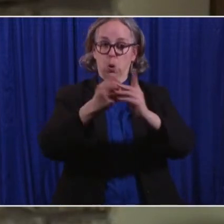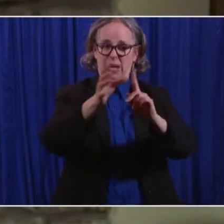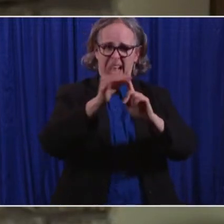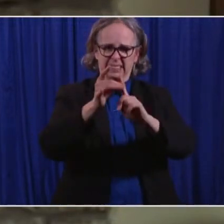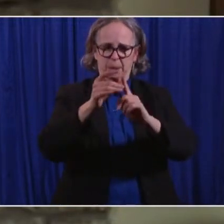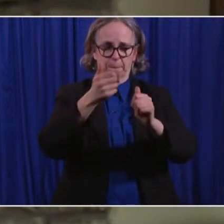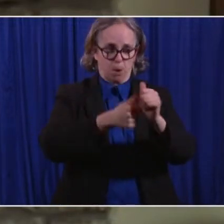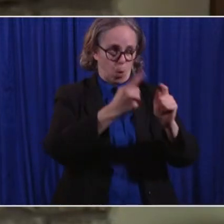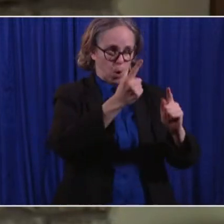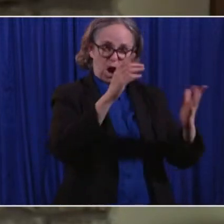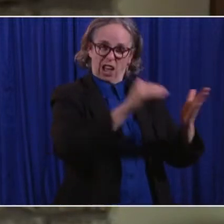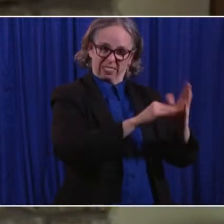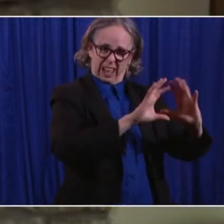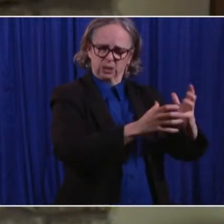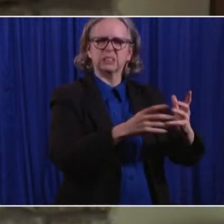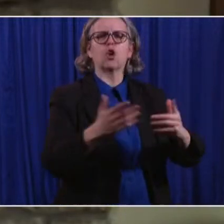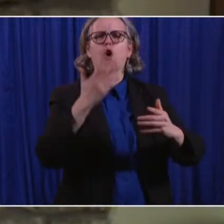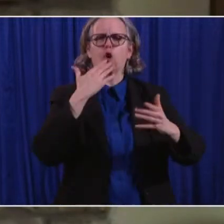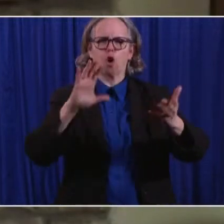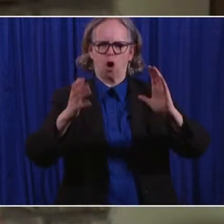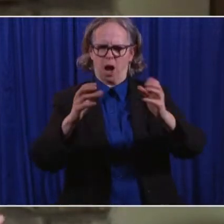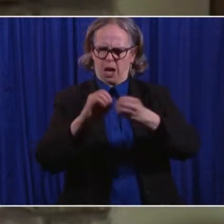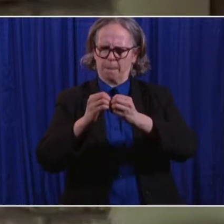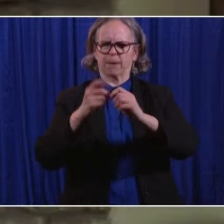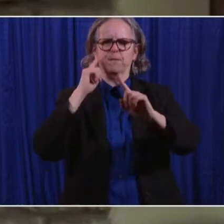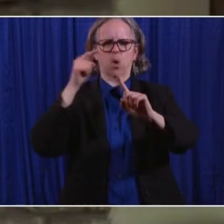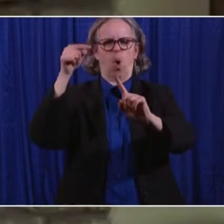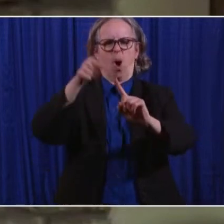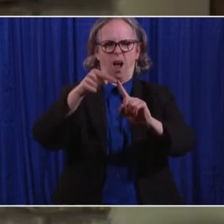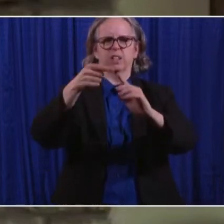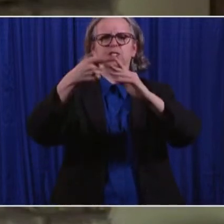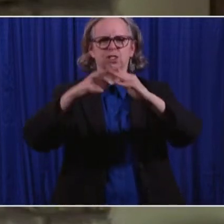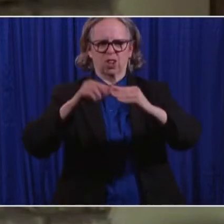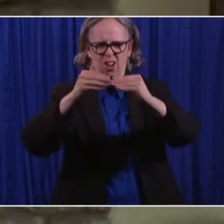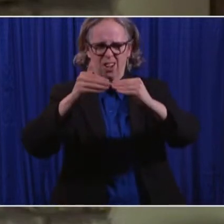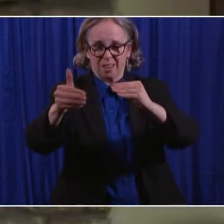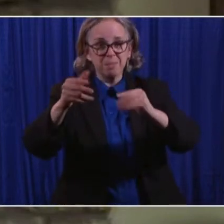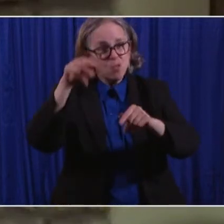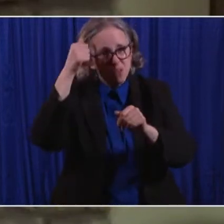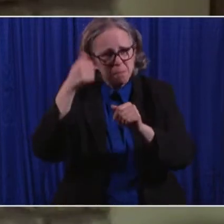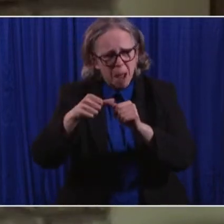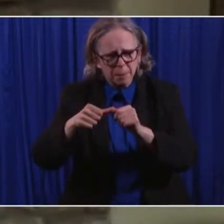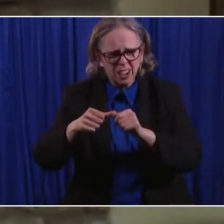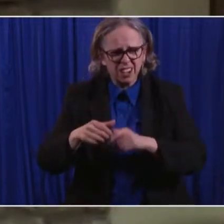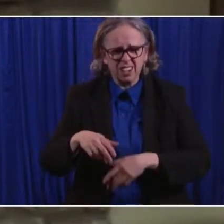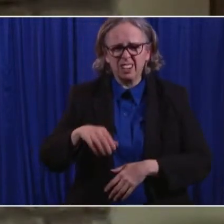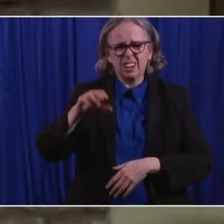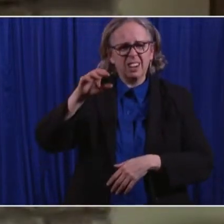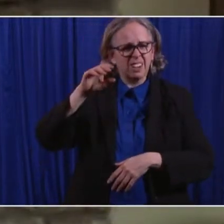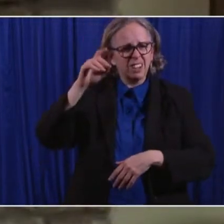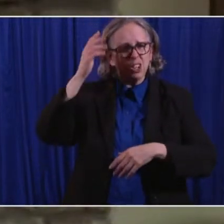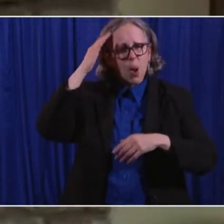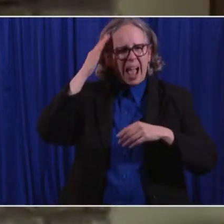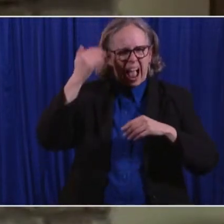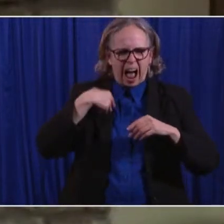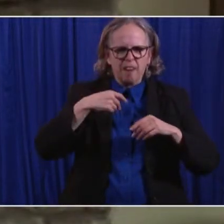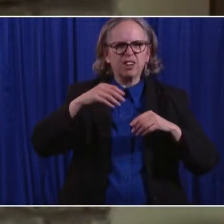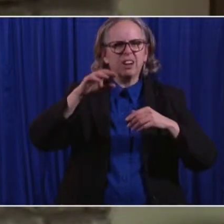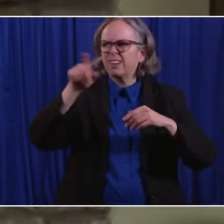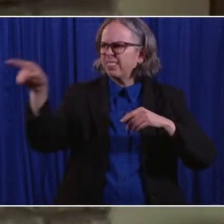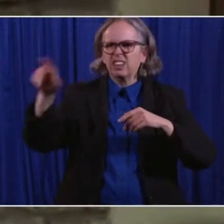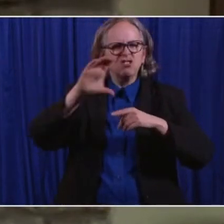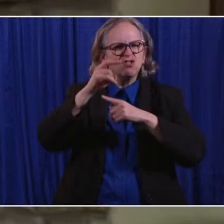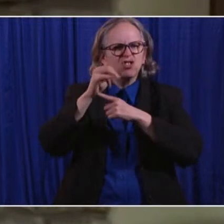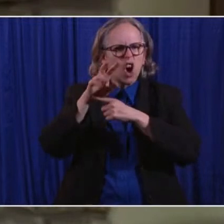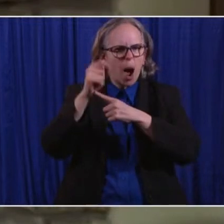at the cases going way, way back, and I think that chart was very instructive, it tracked pretty well when we